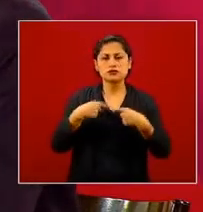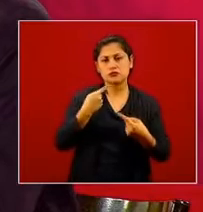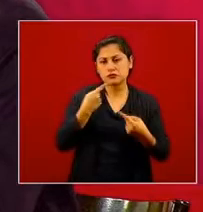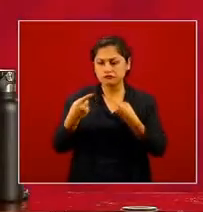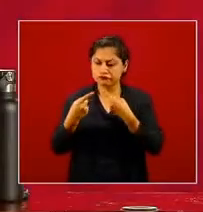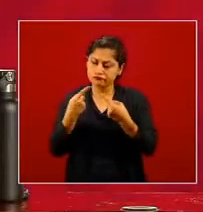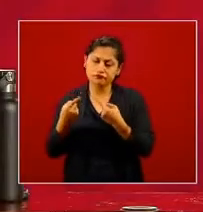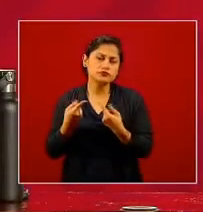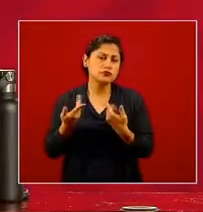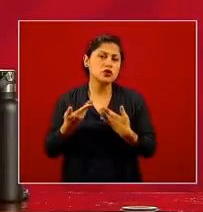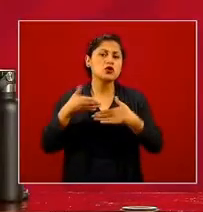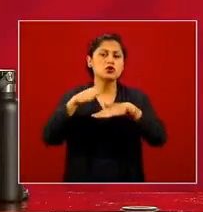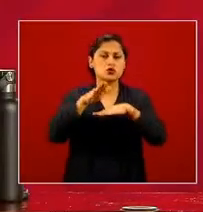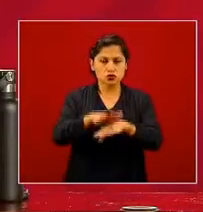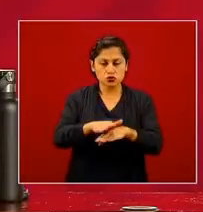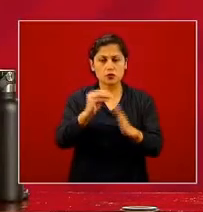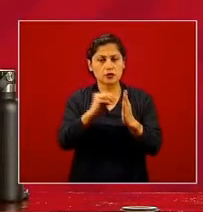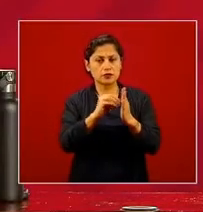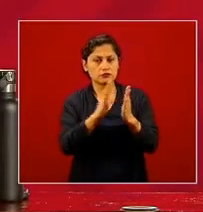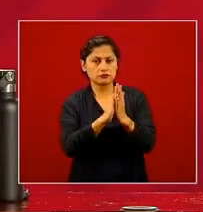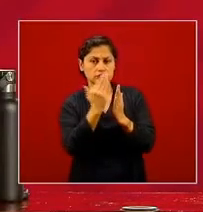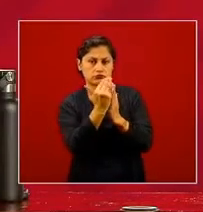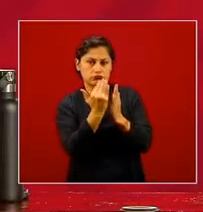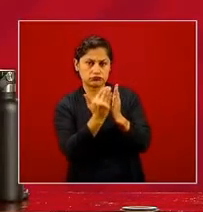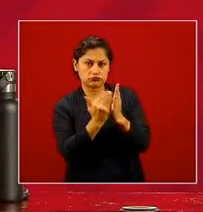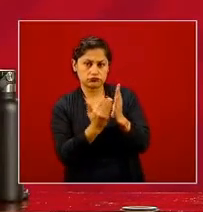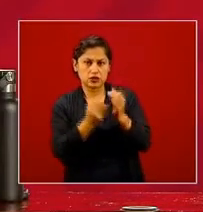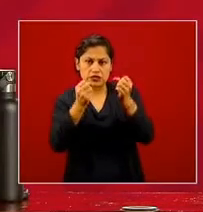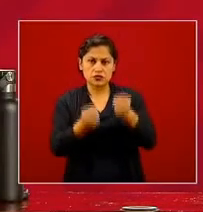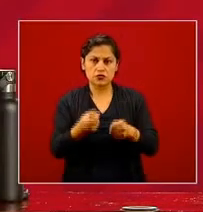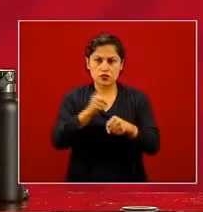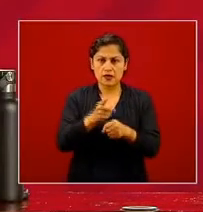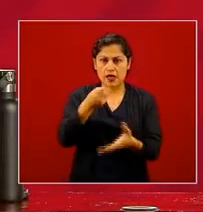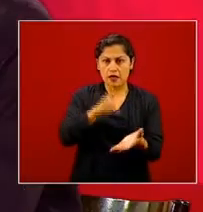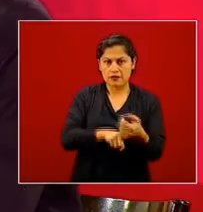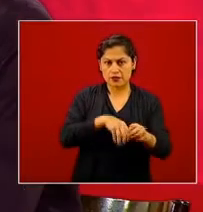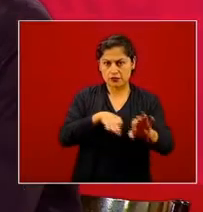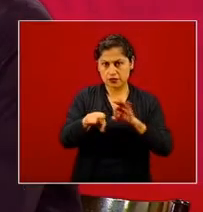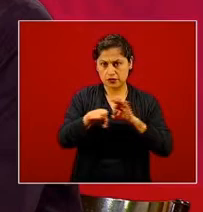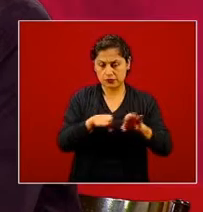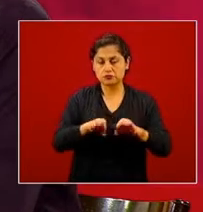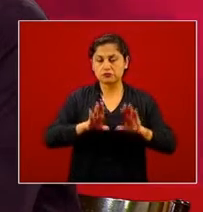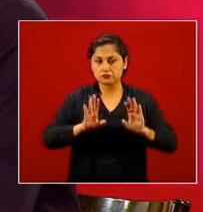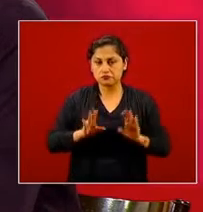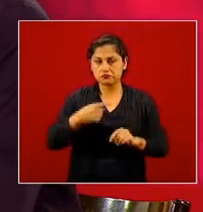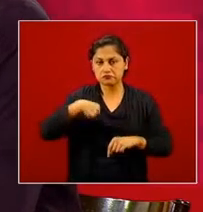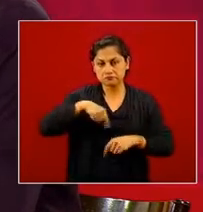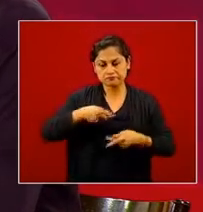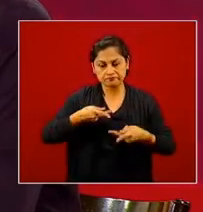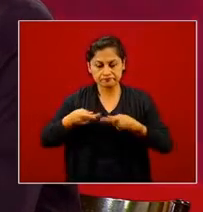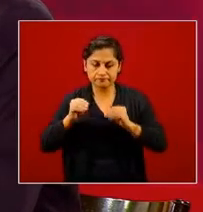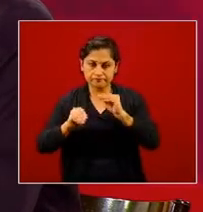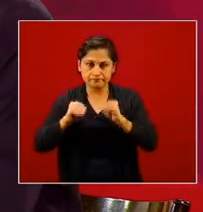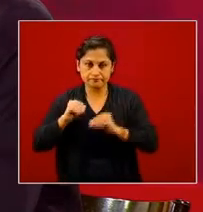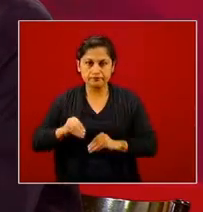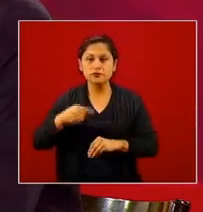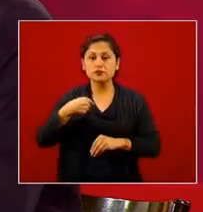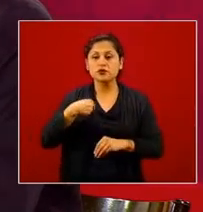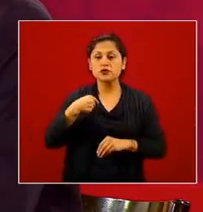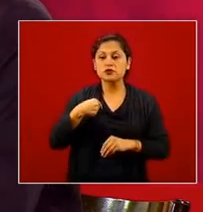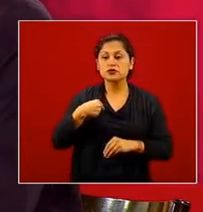was along with the people from the IMSS, and we keep working on some of the